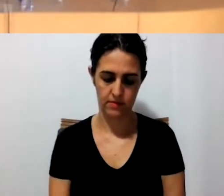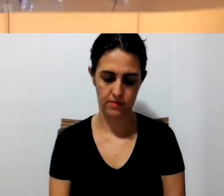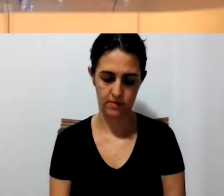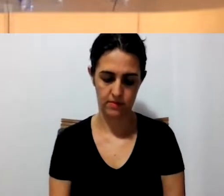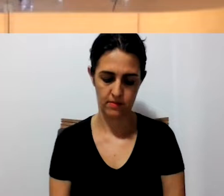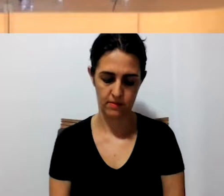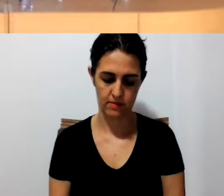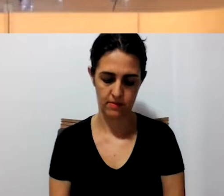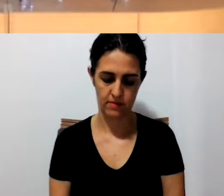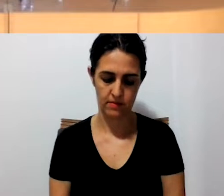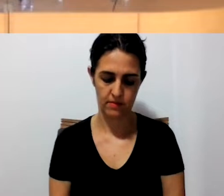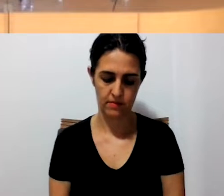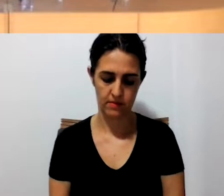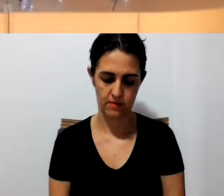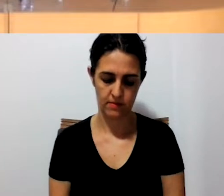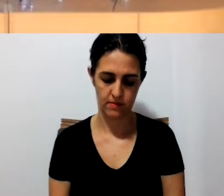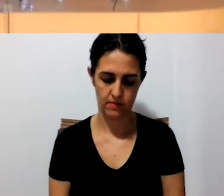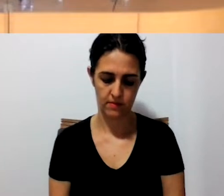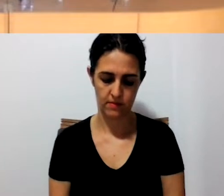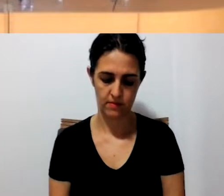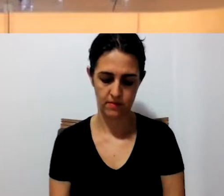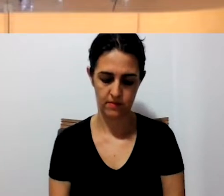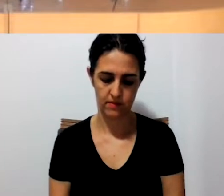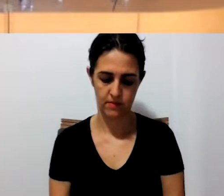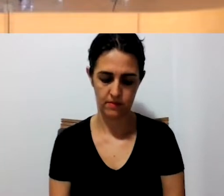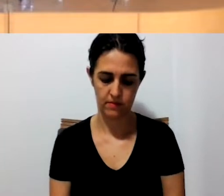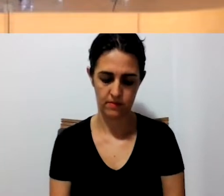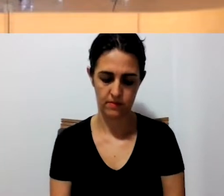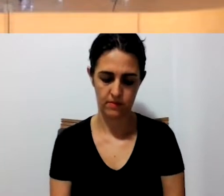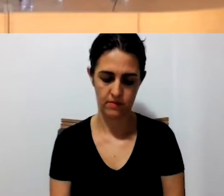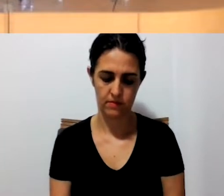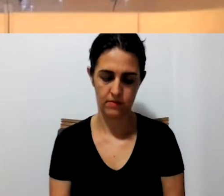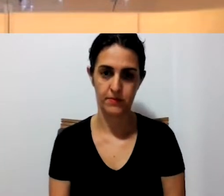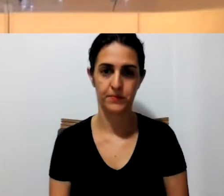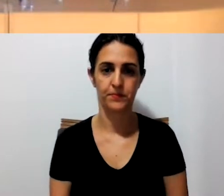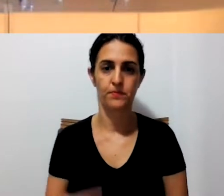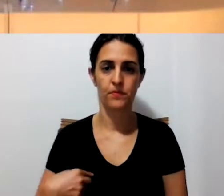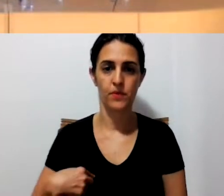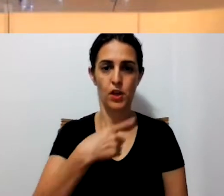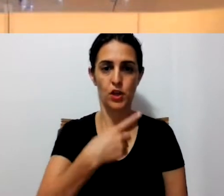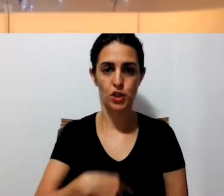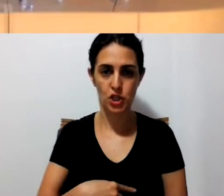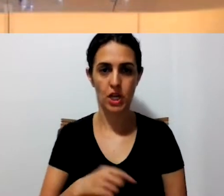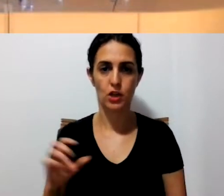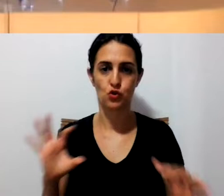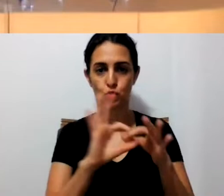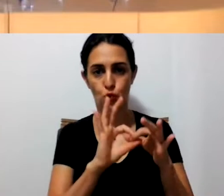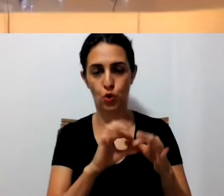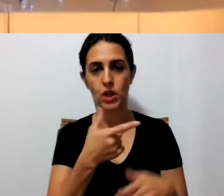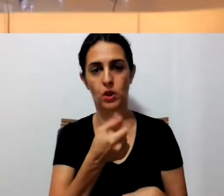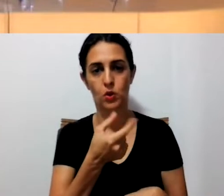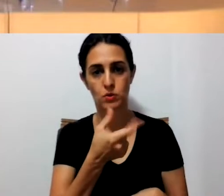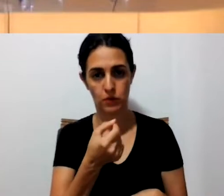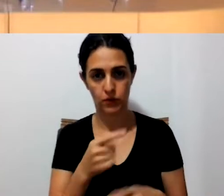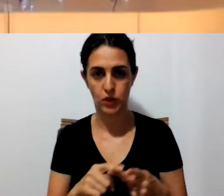Rica has changed Costa Rica, the country itself, how much they used it to reform the independence of the